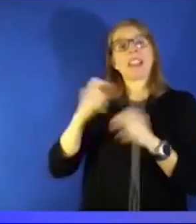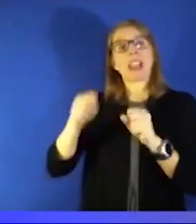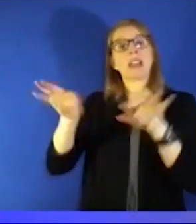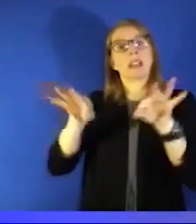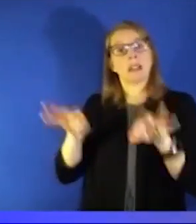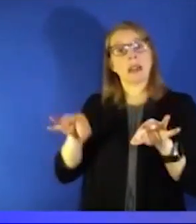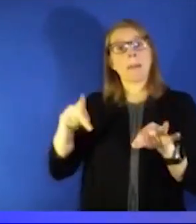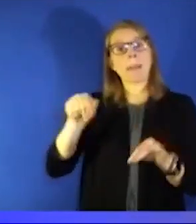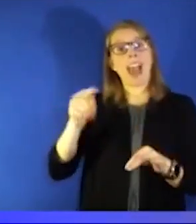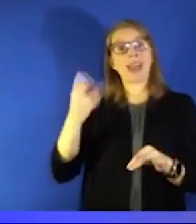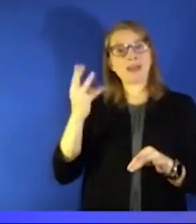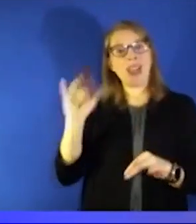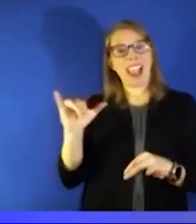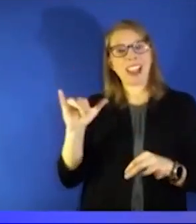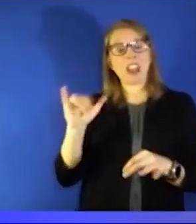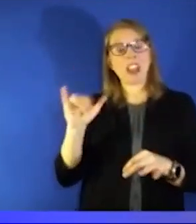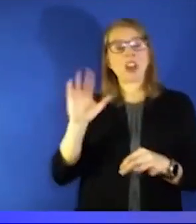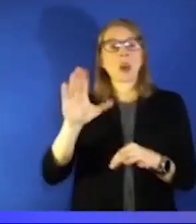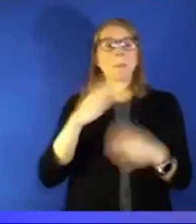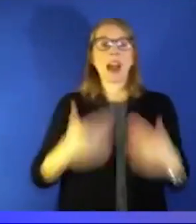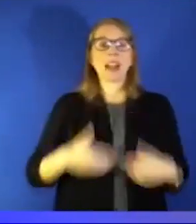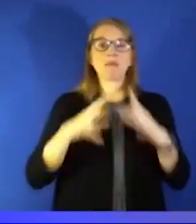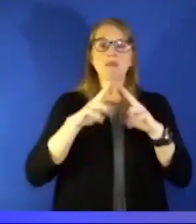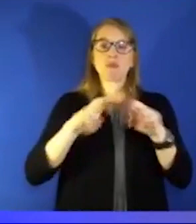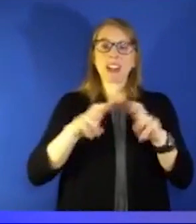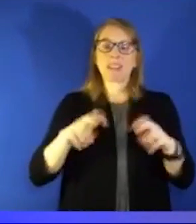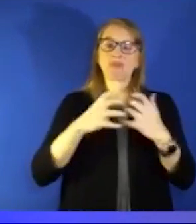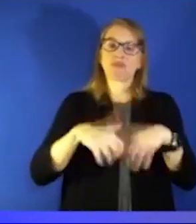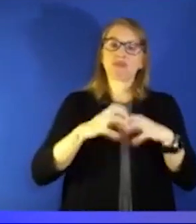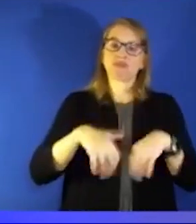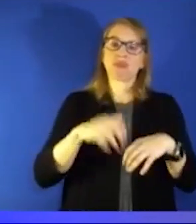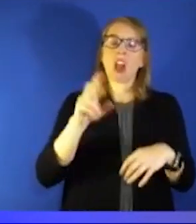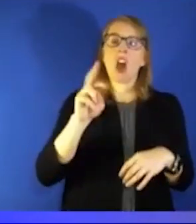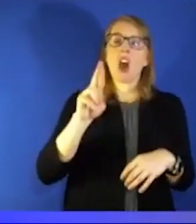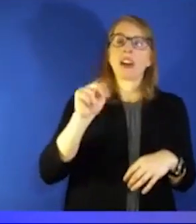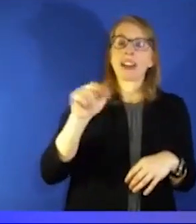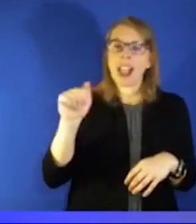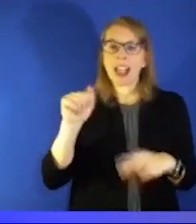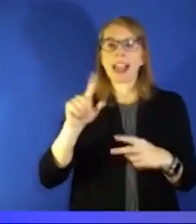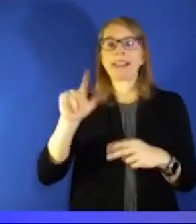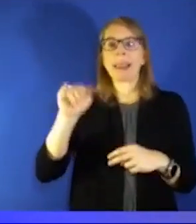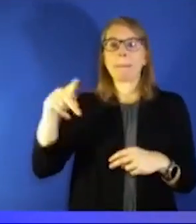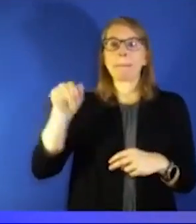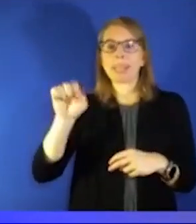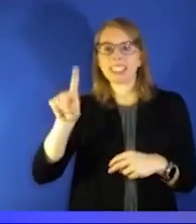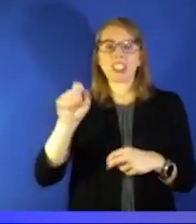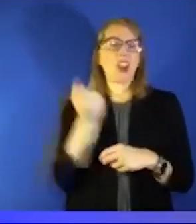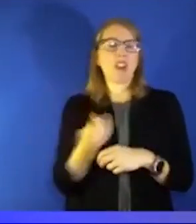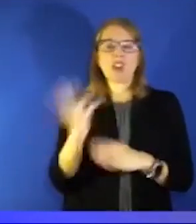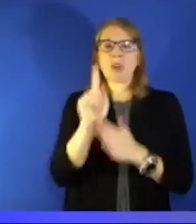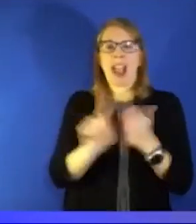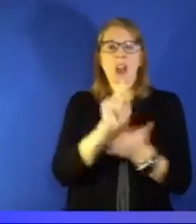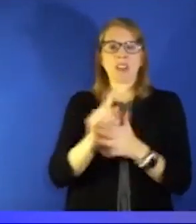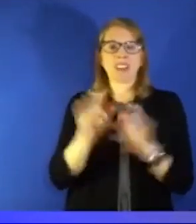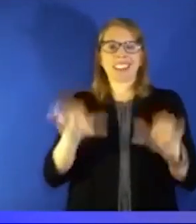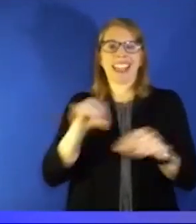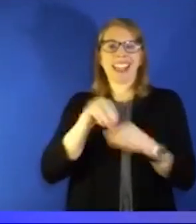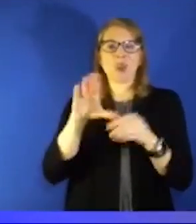down lipids. These vaccines last a few hours in your system. So, and the spike protein